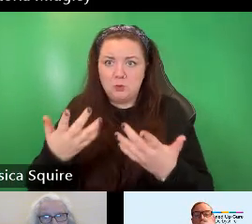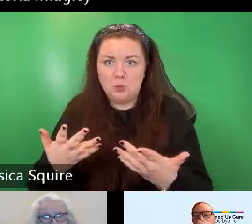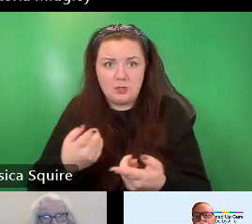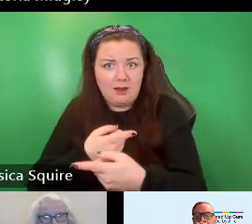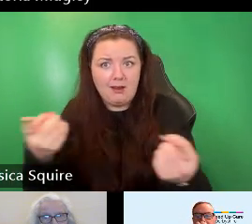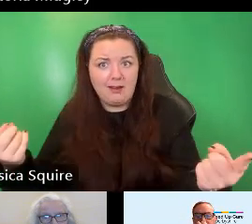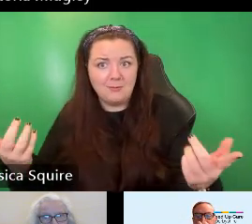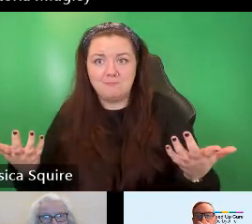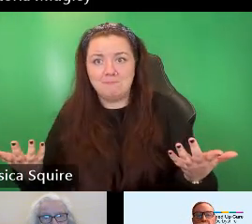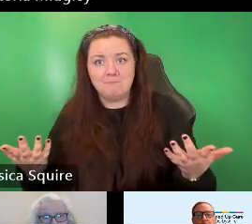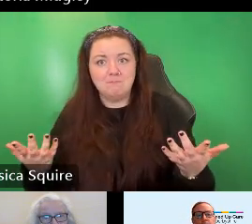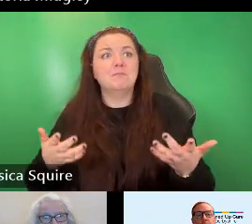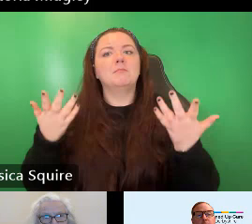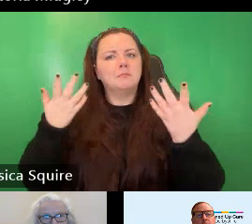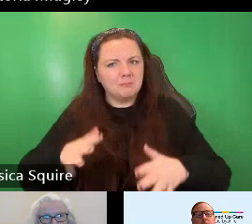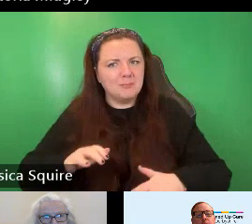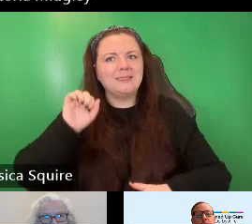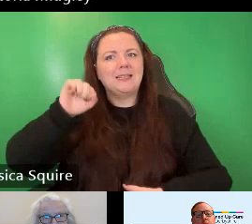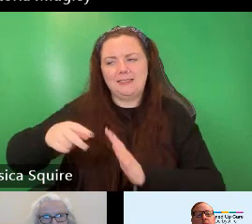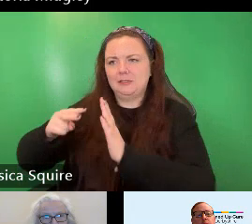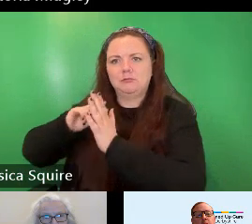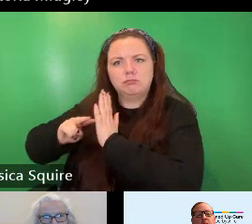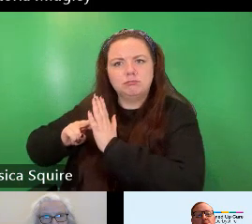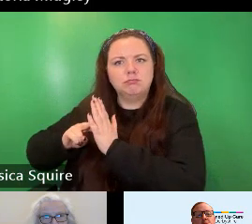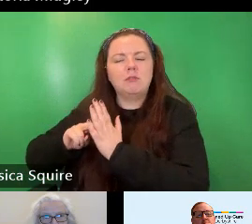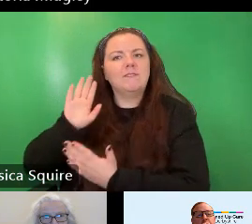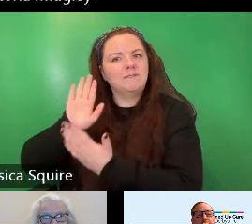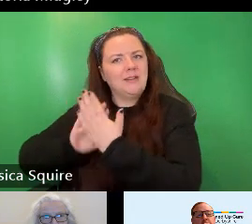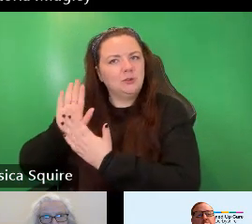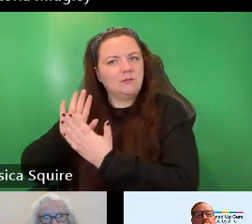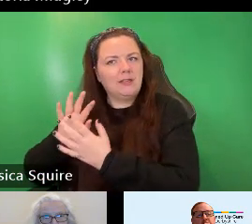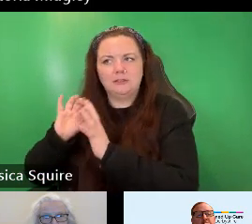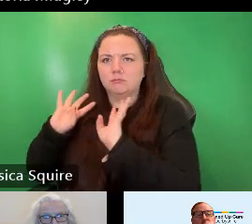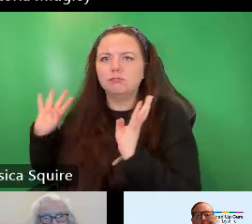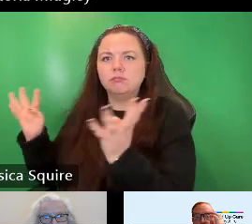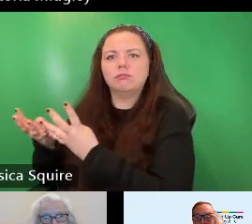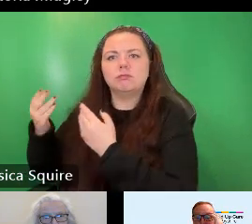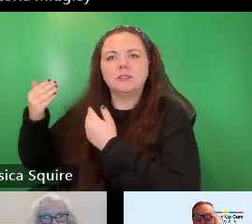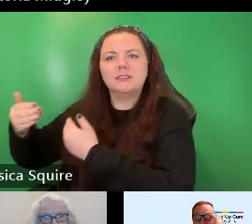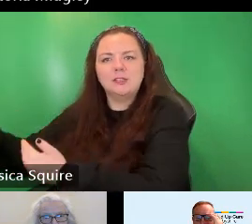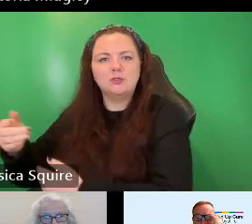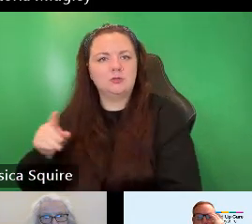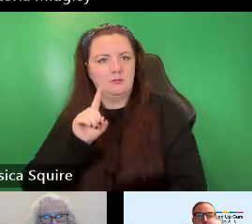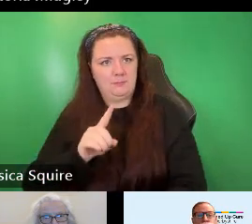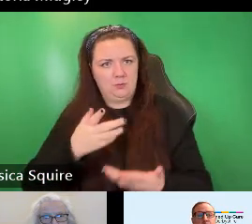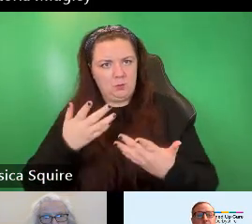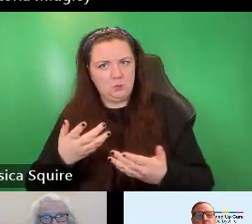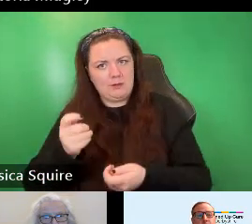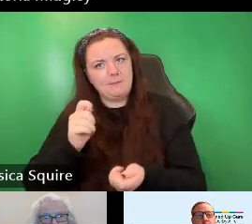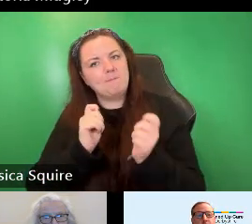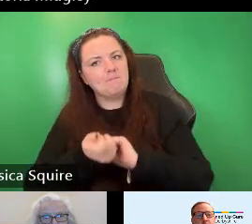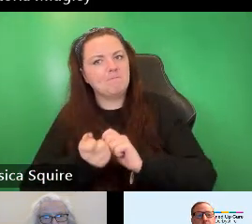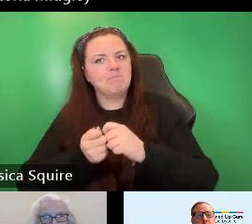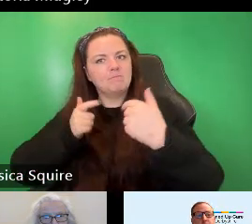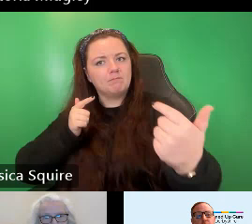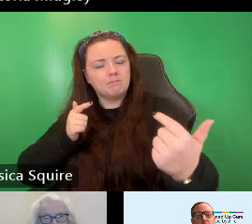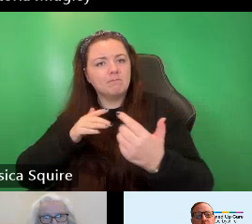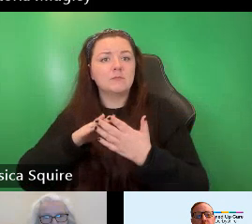the county and city. And here's one today, this evening, that for some people is significantly more